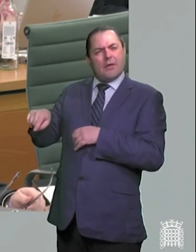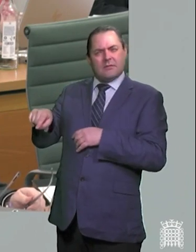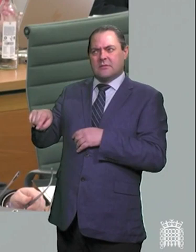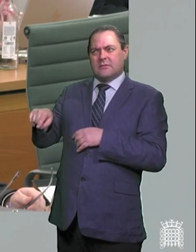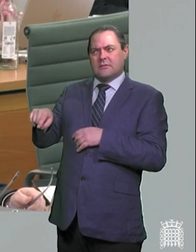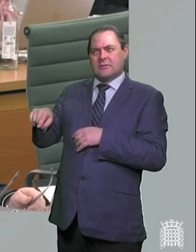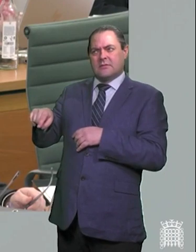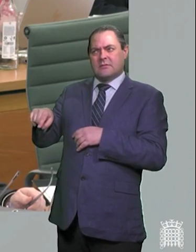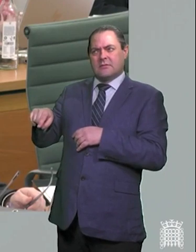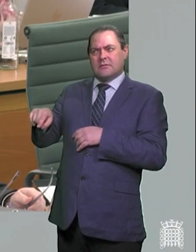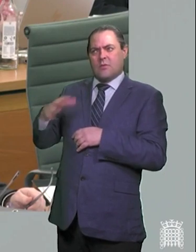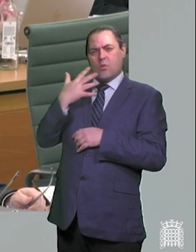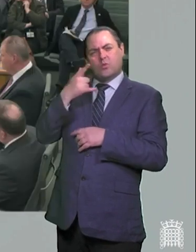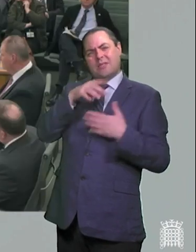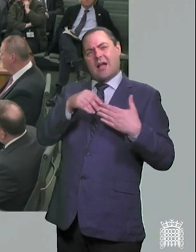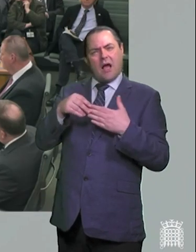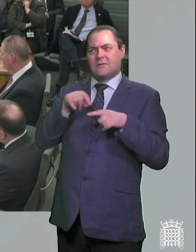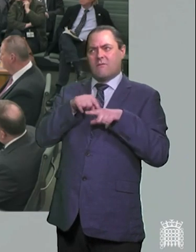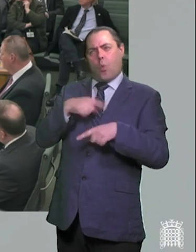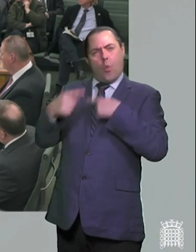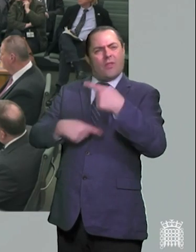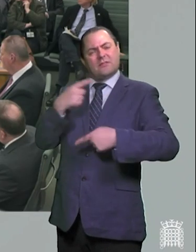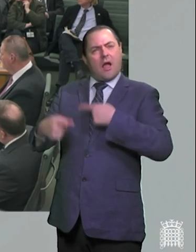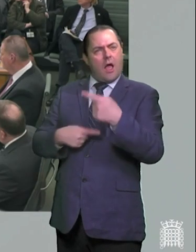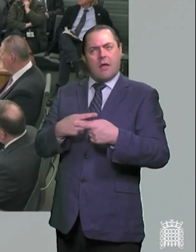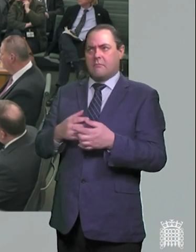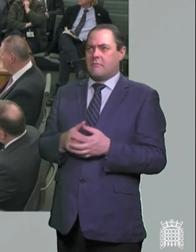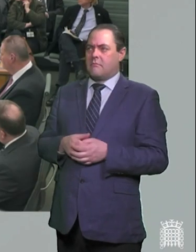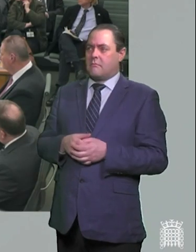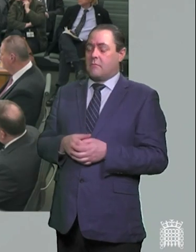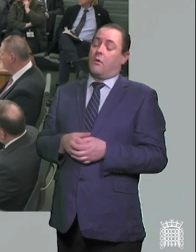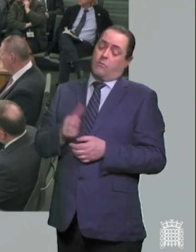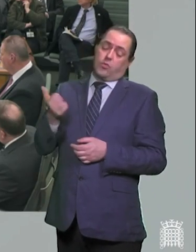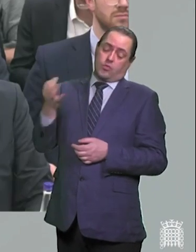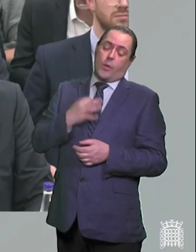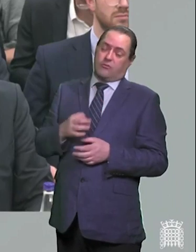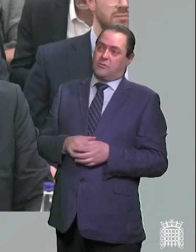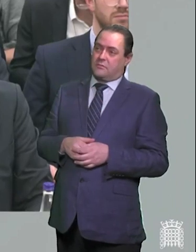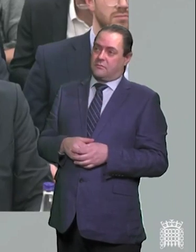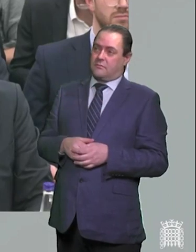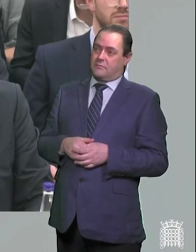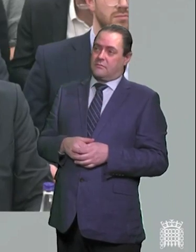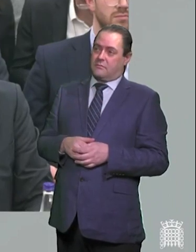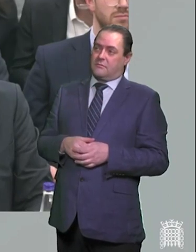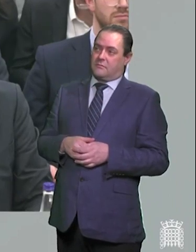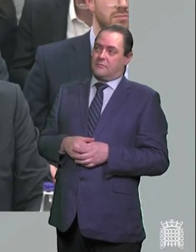all times? Well, that's a very good question, Mr. Carter, and perhaps it would have been,